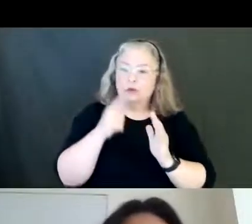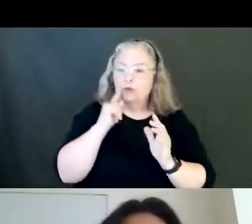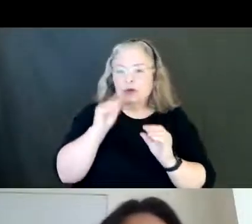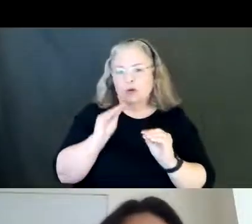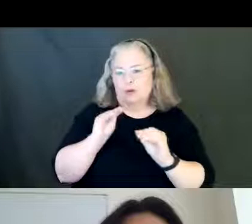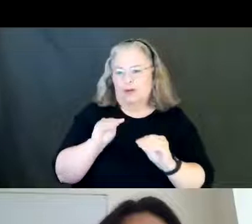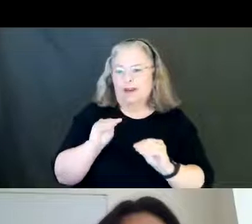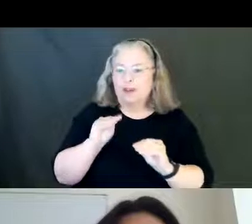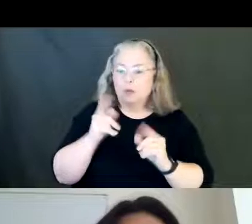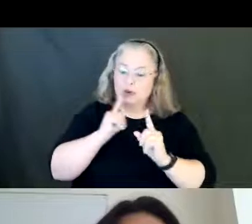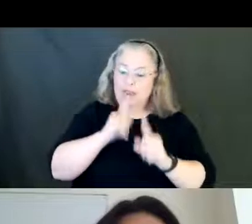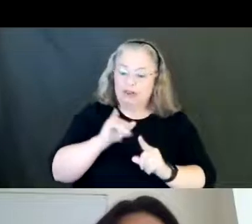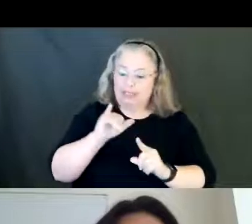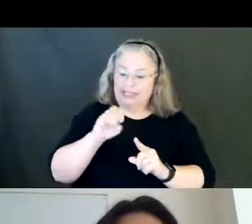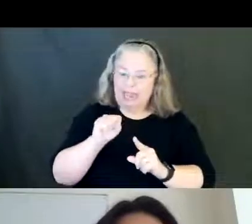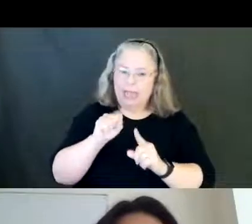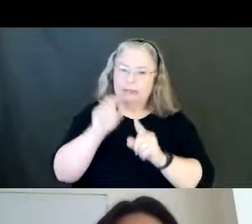those answers.